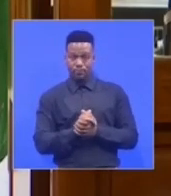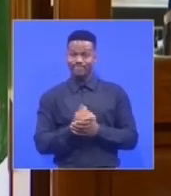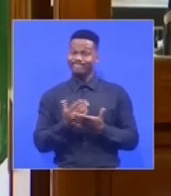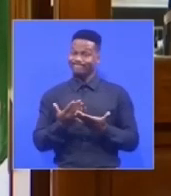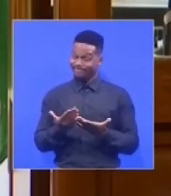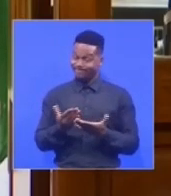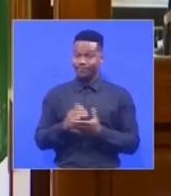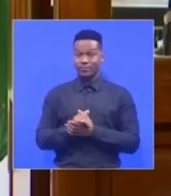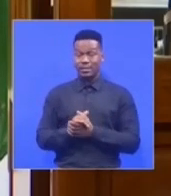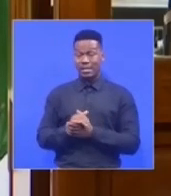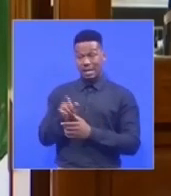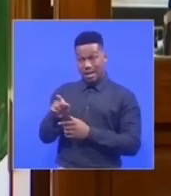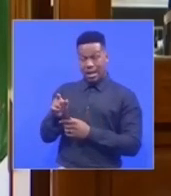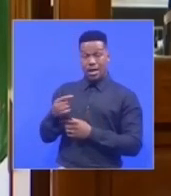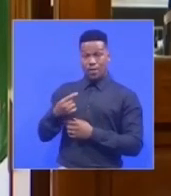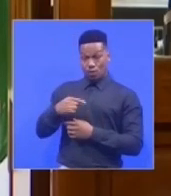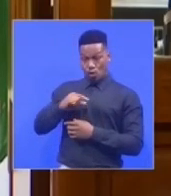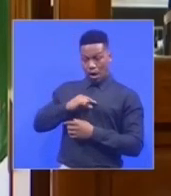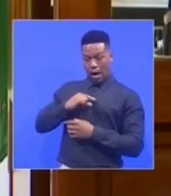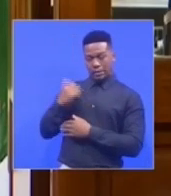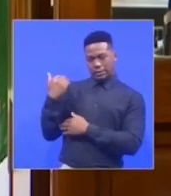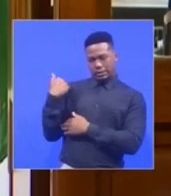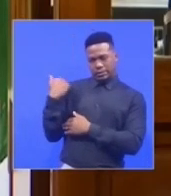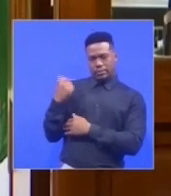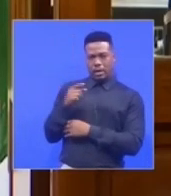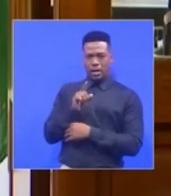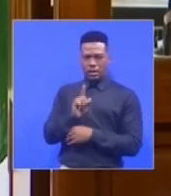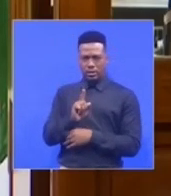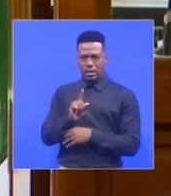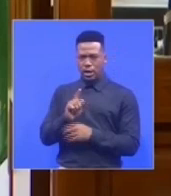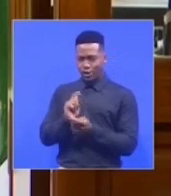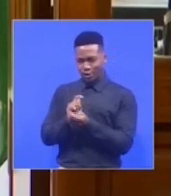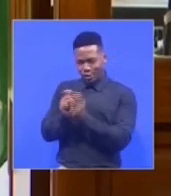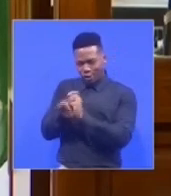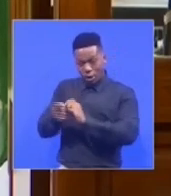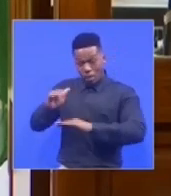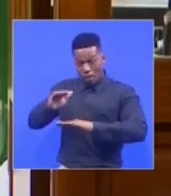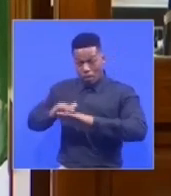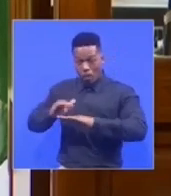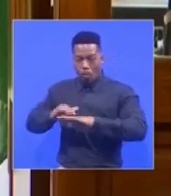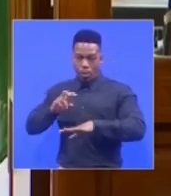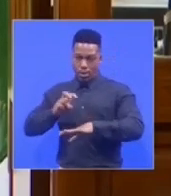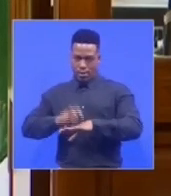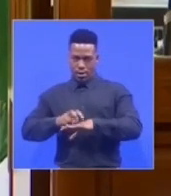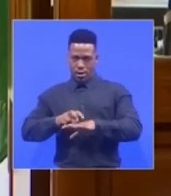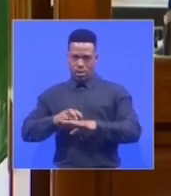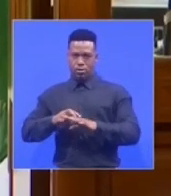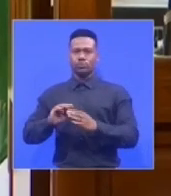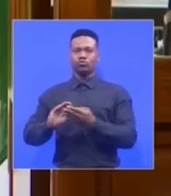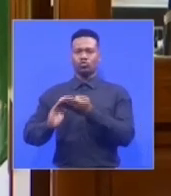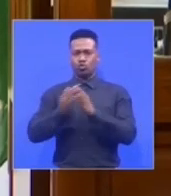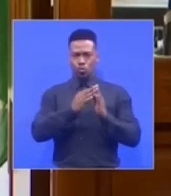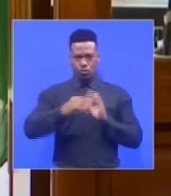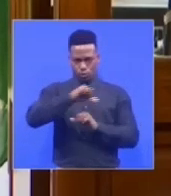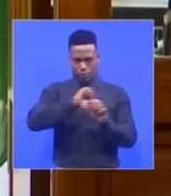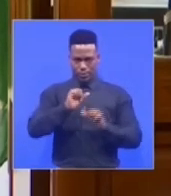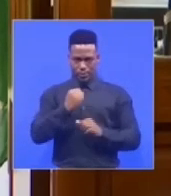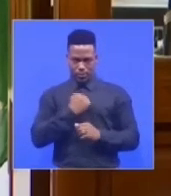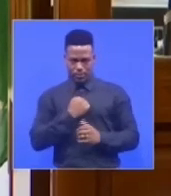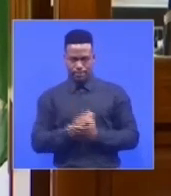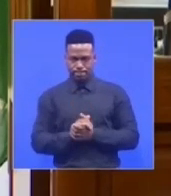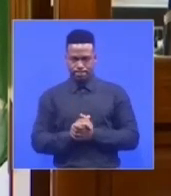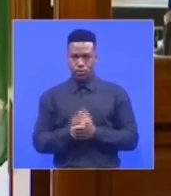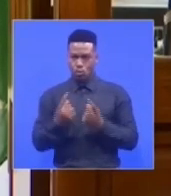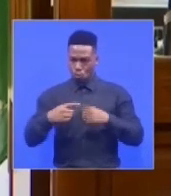is for us a reminder of how much change is still needed in our society, and we must